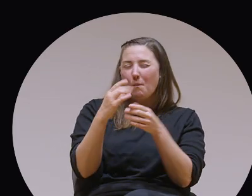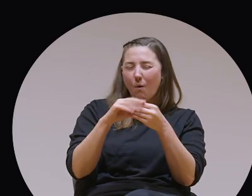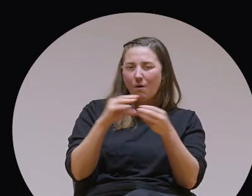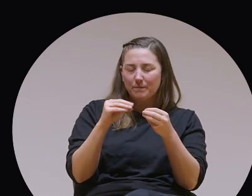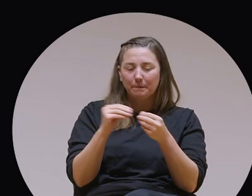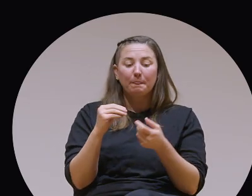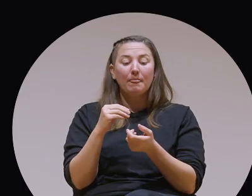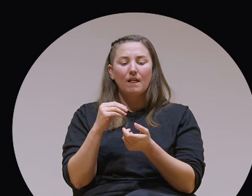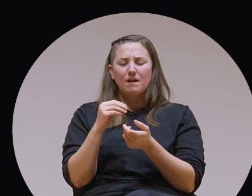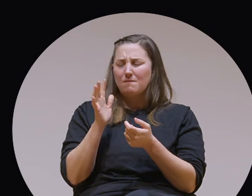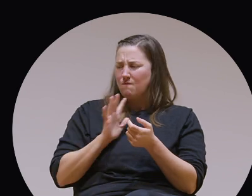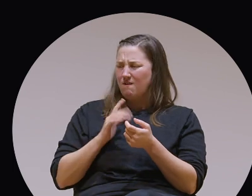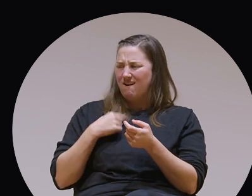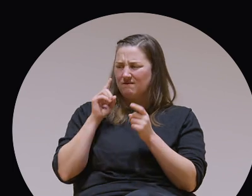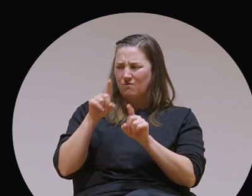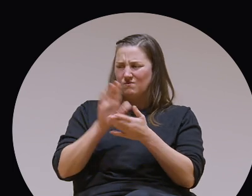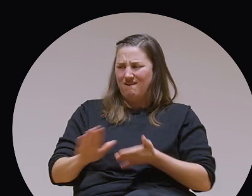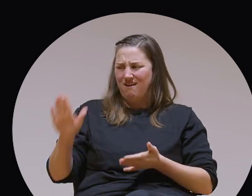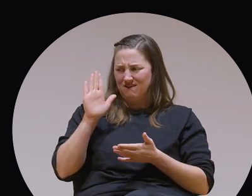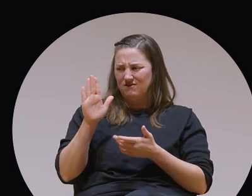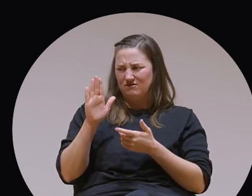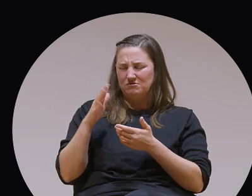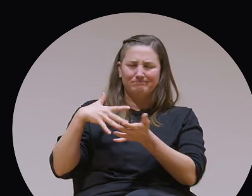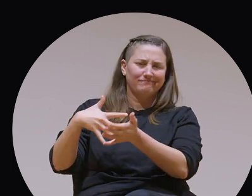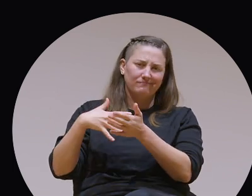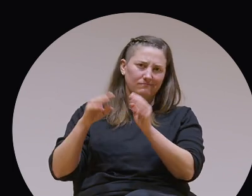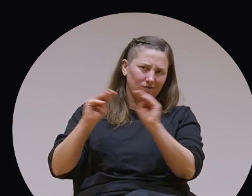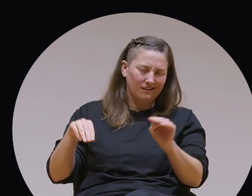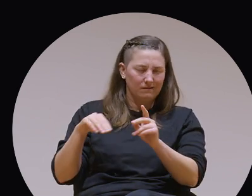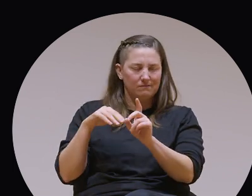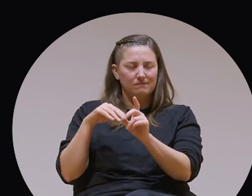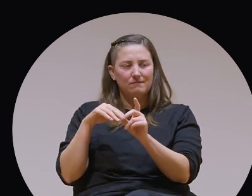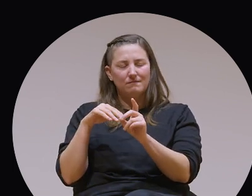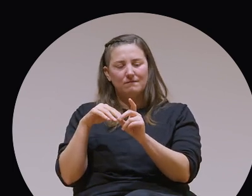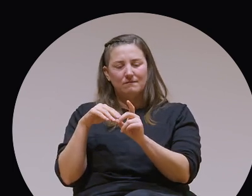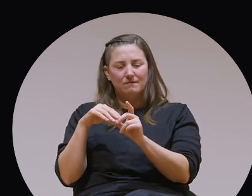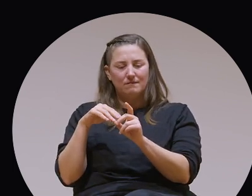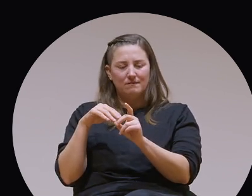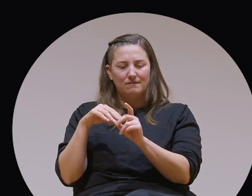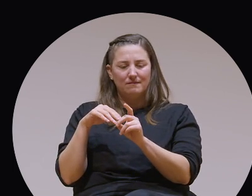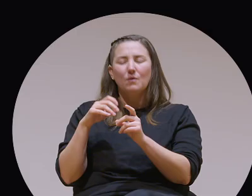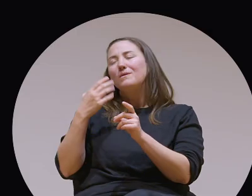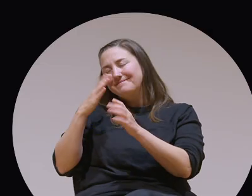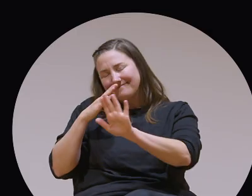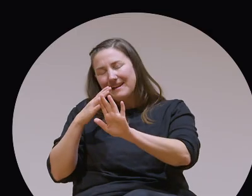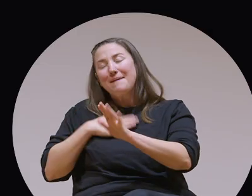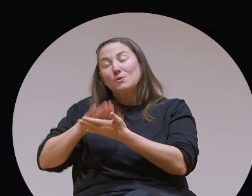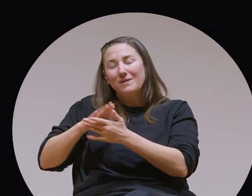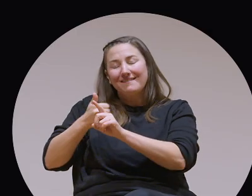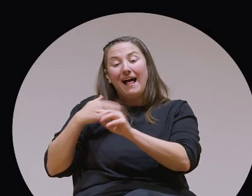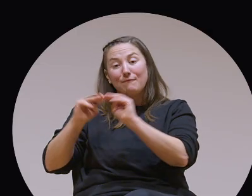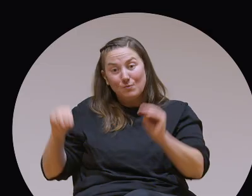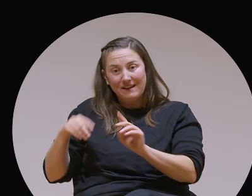I think when I was at school, I had a school museum, or rather, there was a museum in my school,